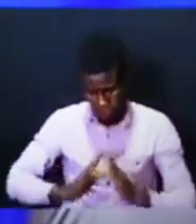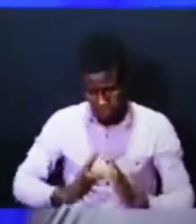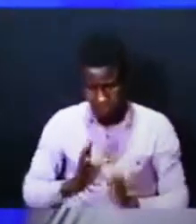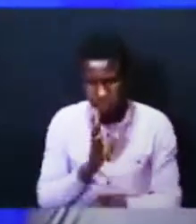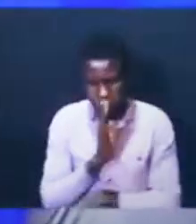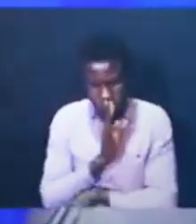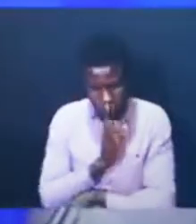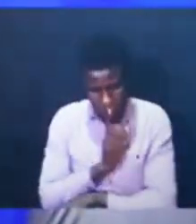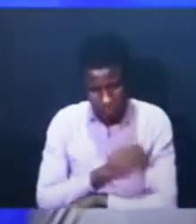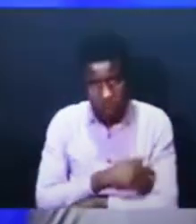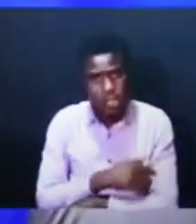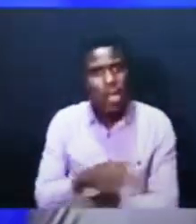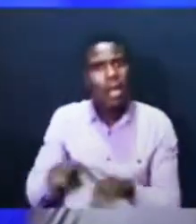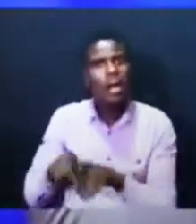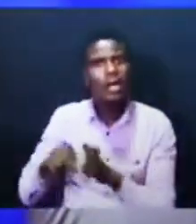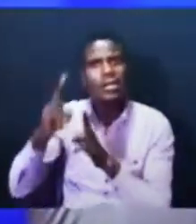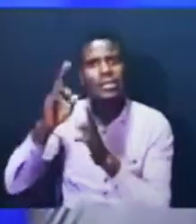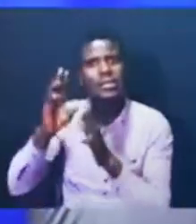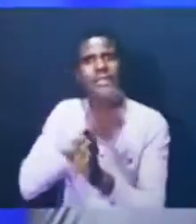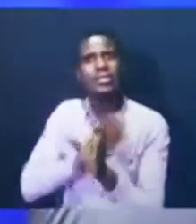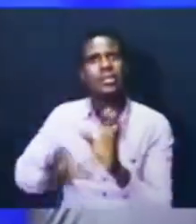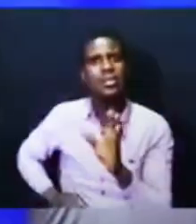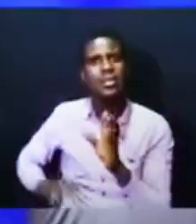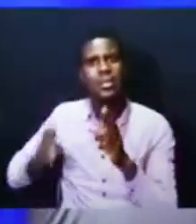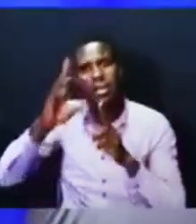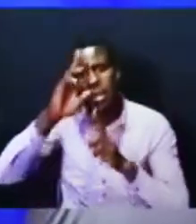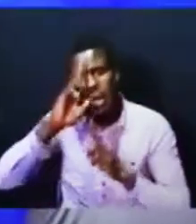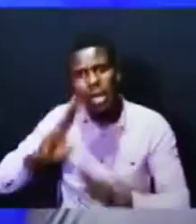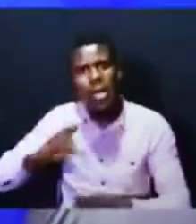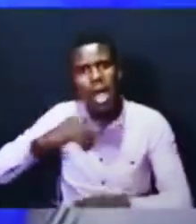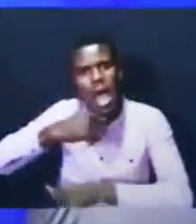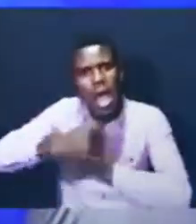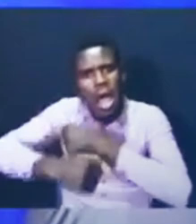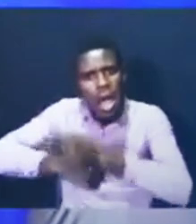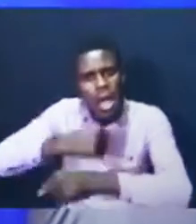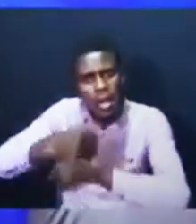at the expense of the honor of Christ.